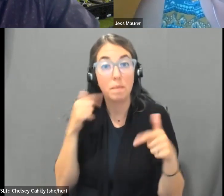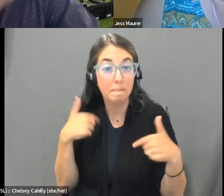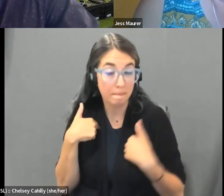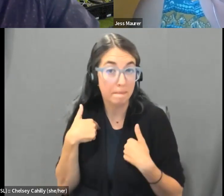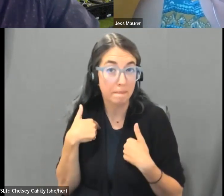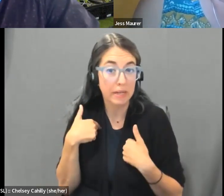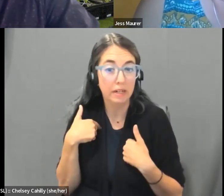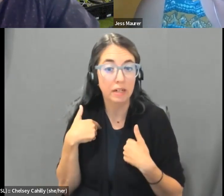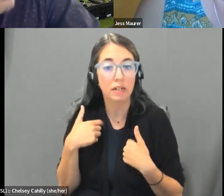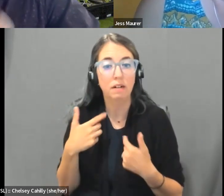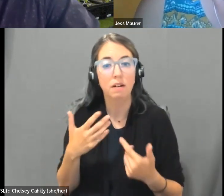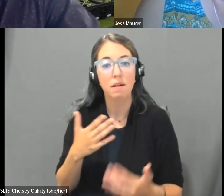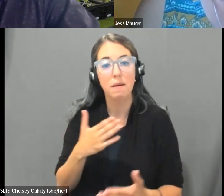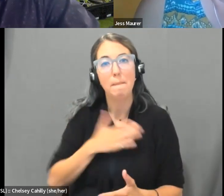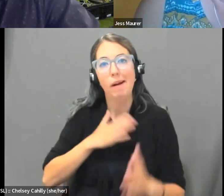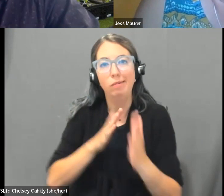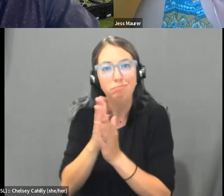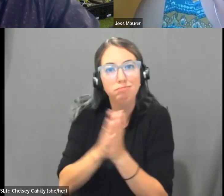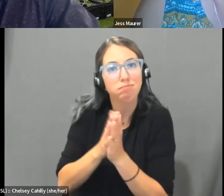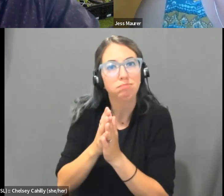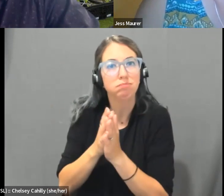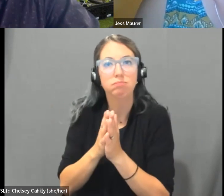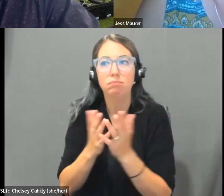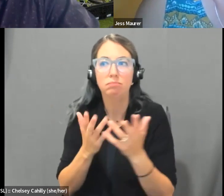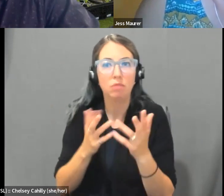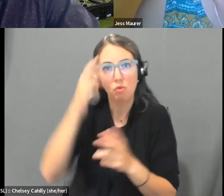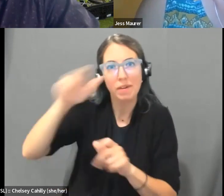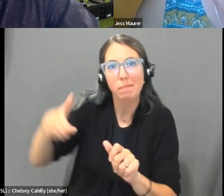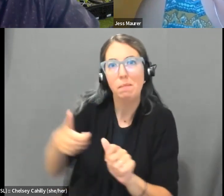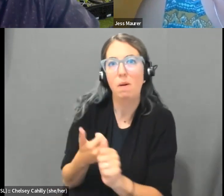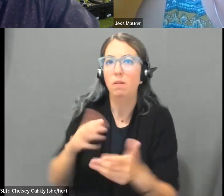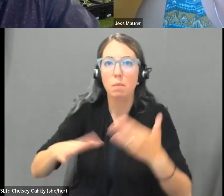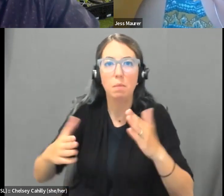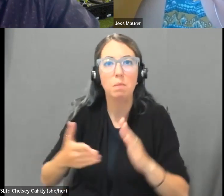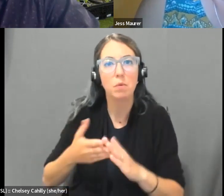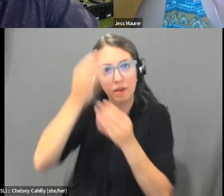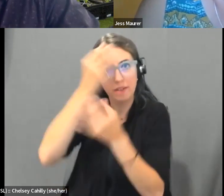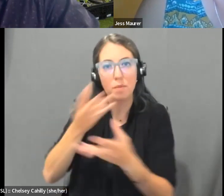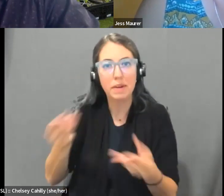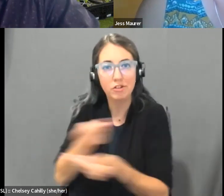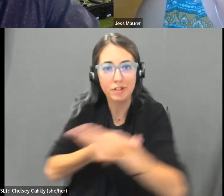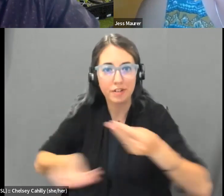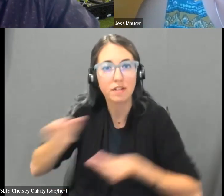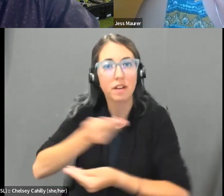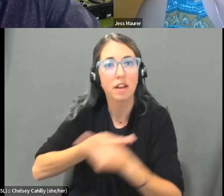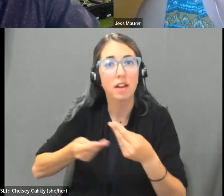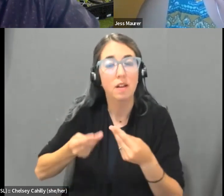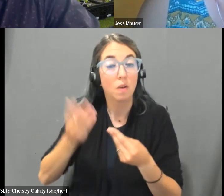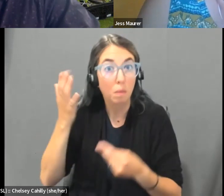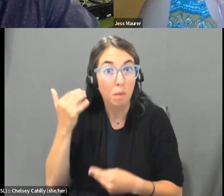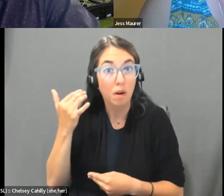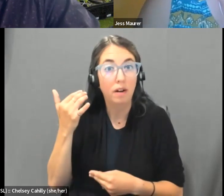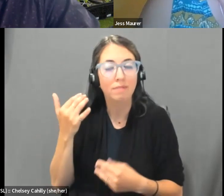impetus to move toward a community information exchange is that we have such